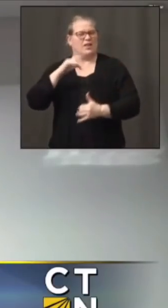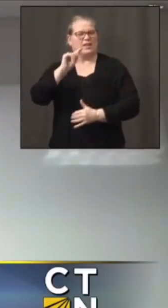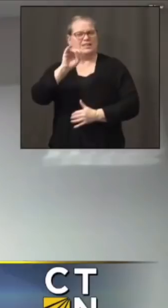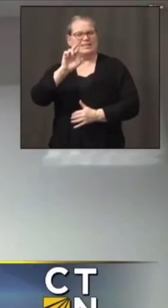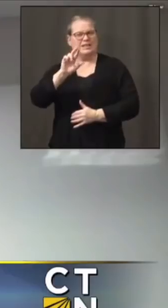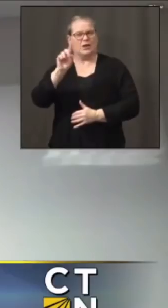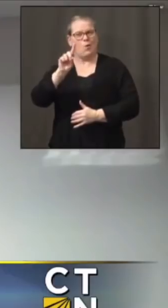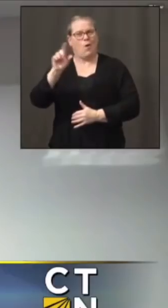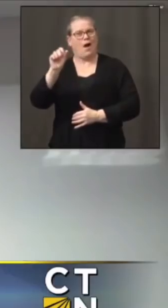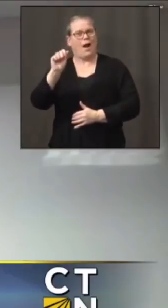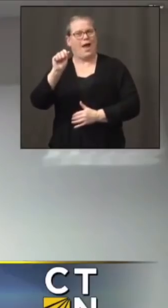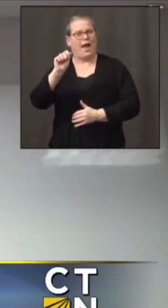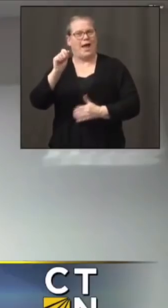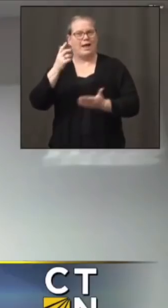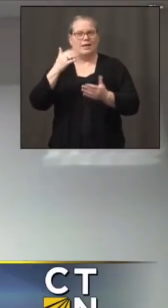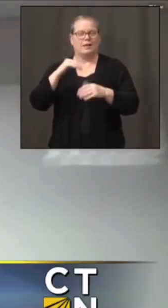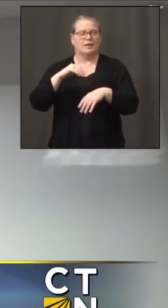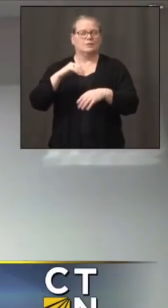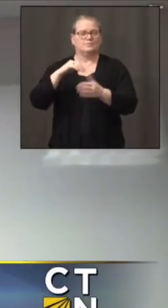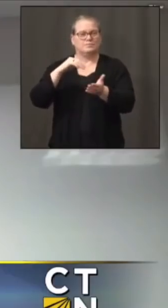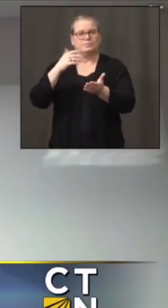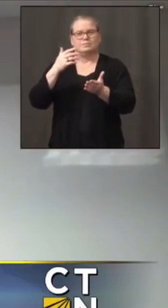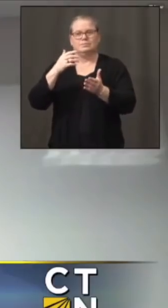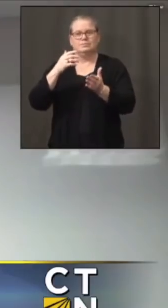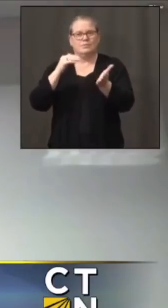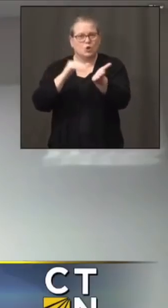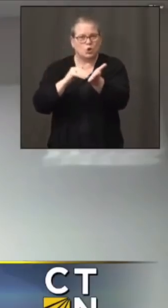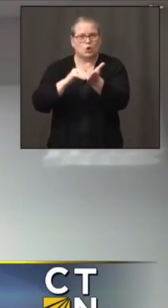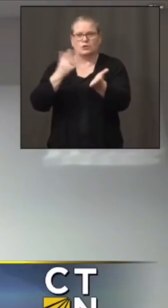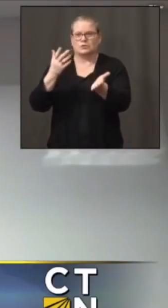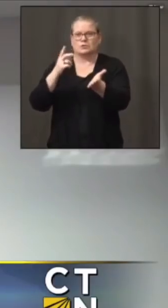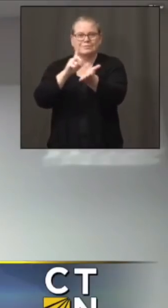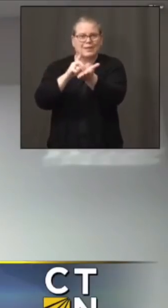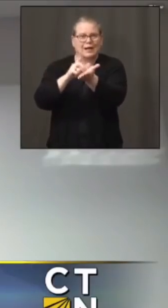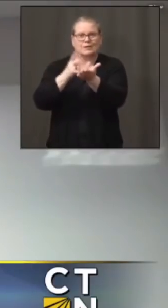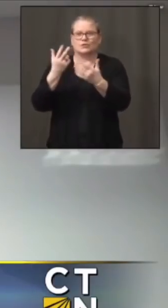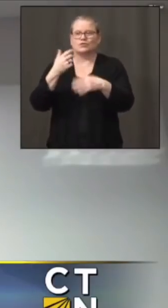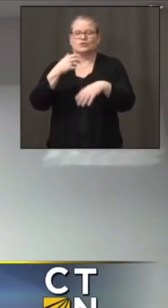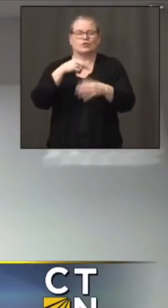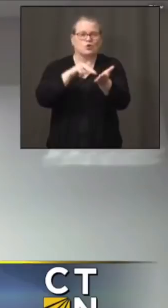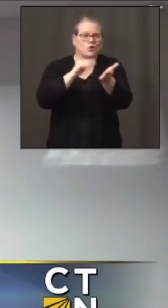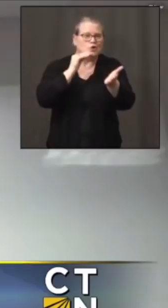with the nursing homes and our critical care providers, we'll get to that. But,